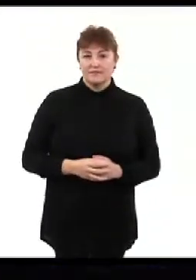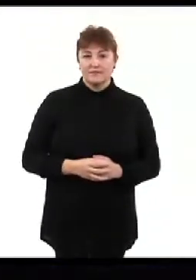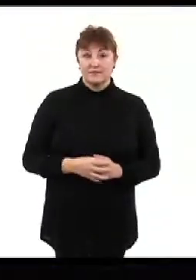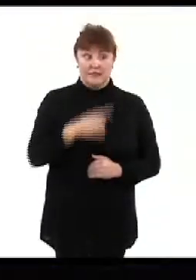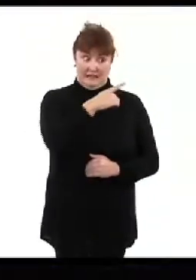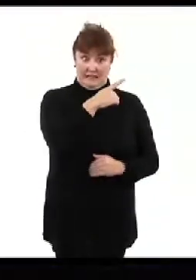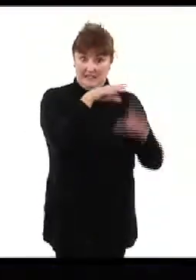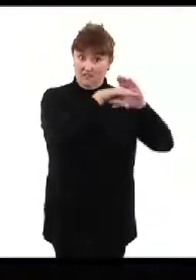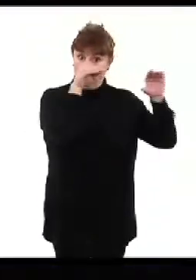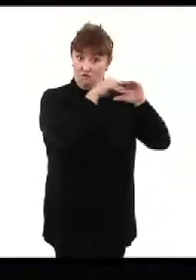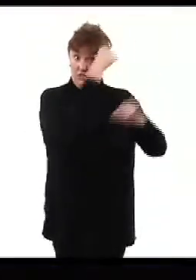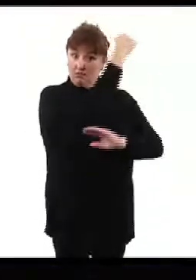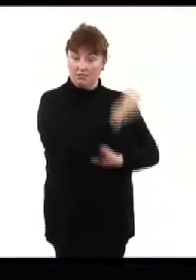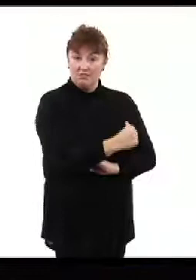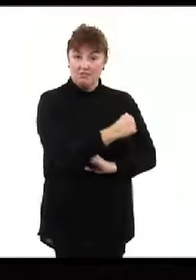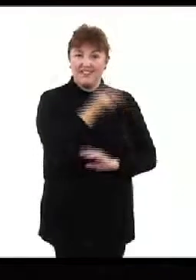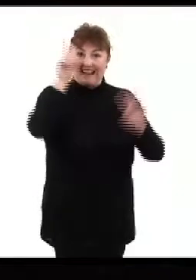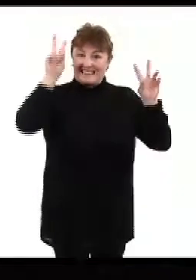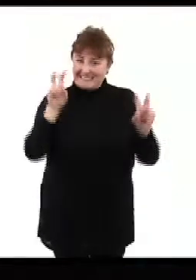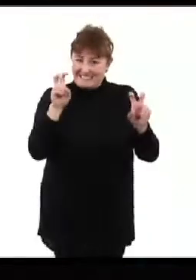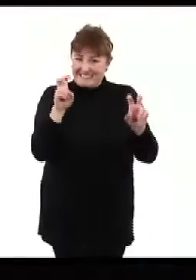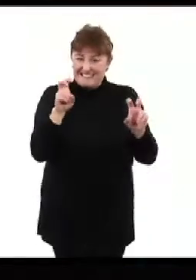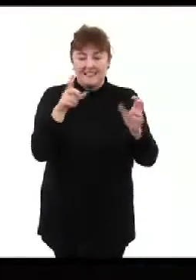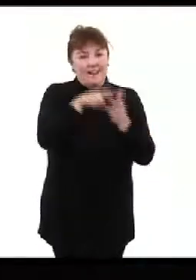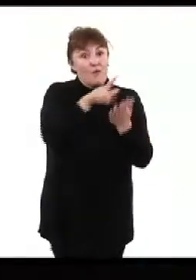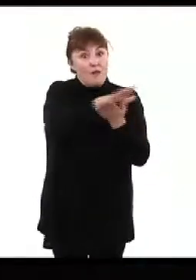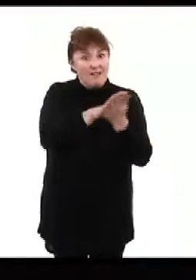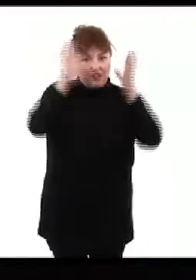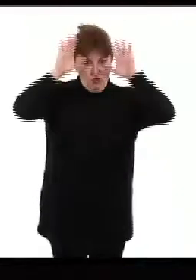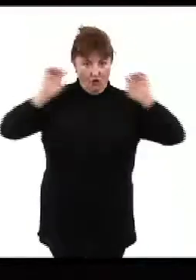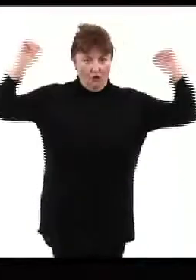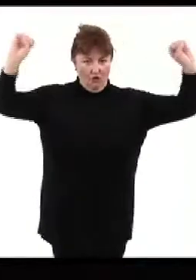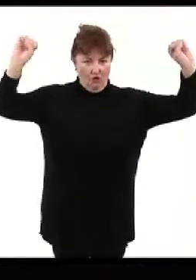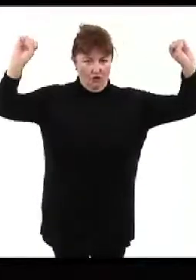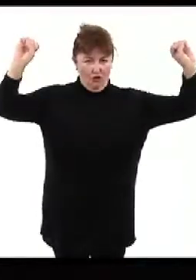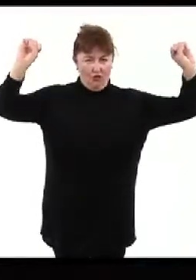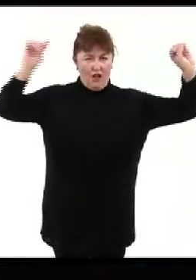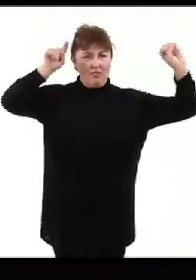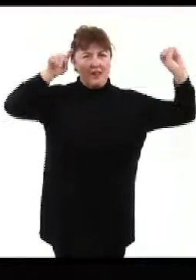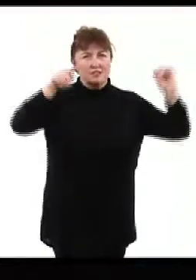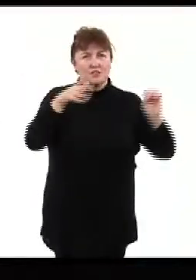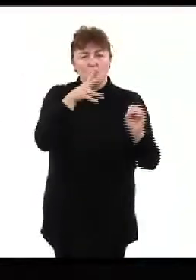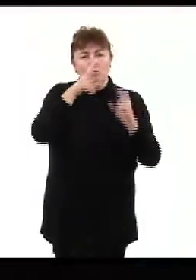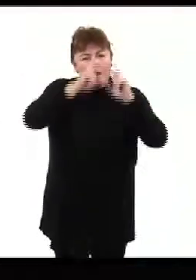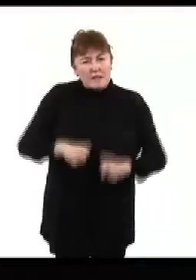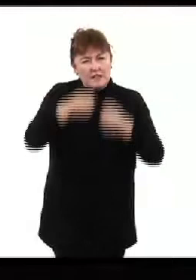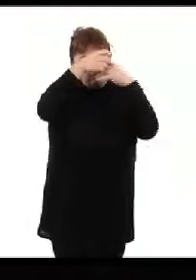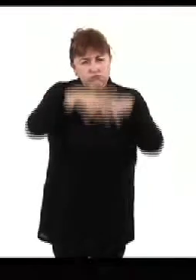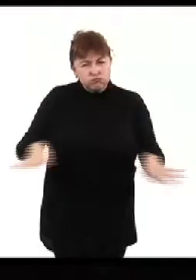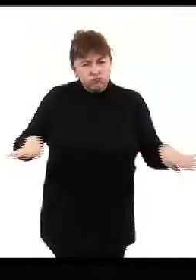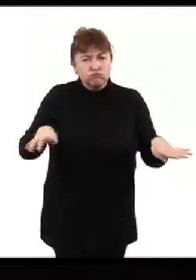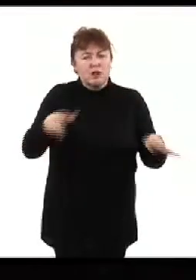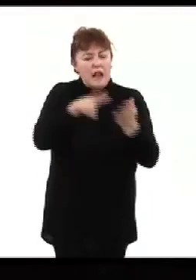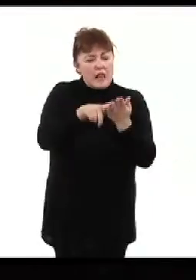This video is actually from Sign Language of the Netherlands. It's from a corpus where they're investigating